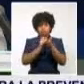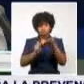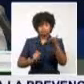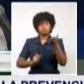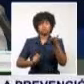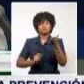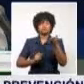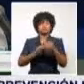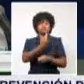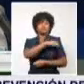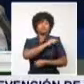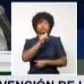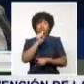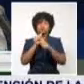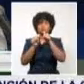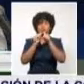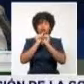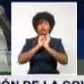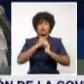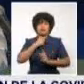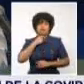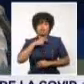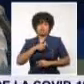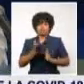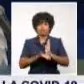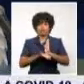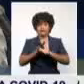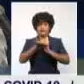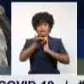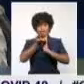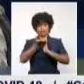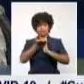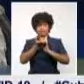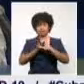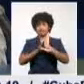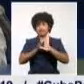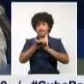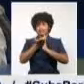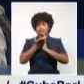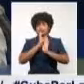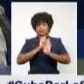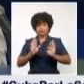confirmed 660. In primary health care, a total of